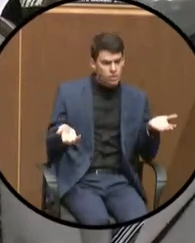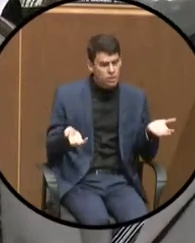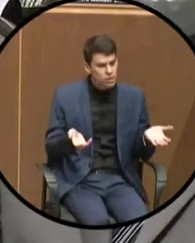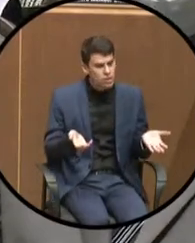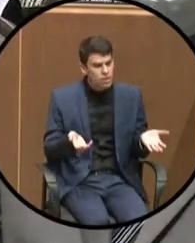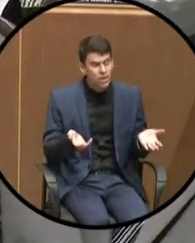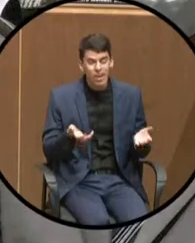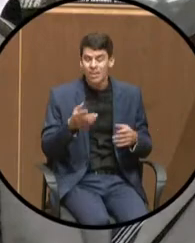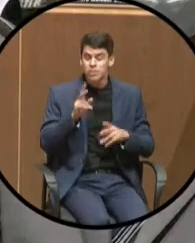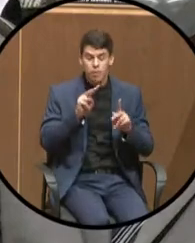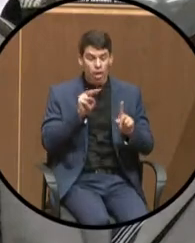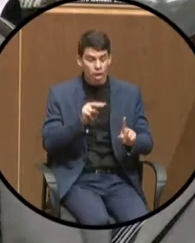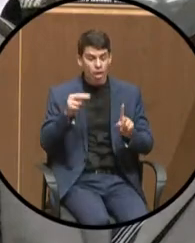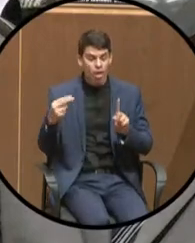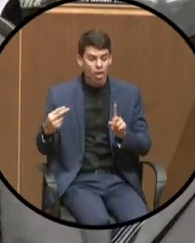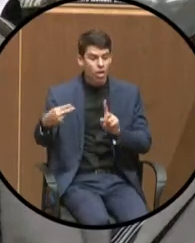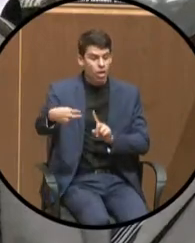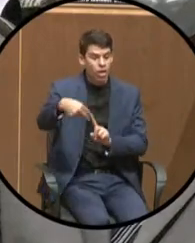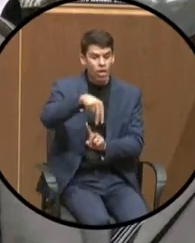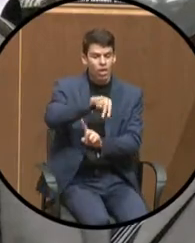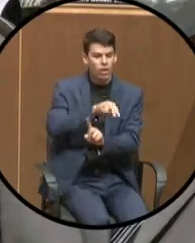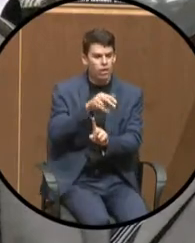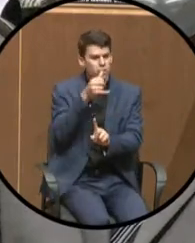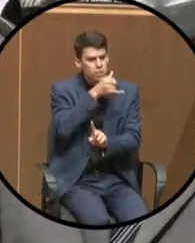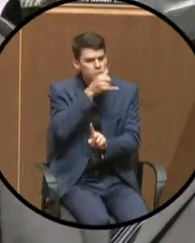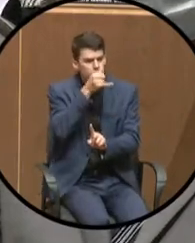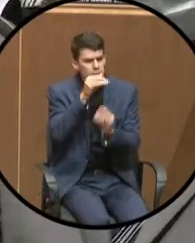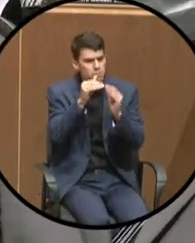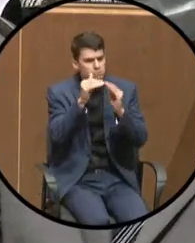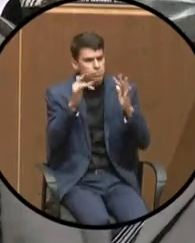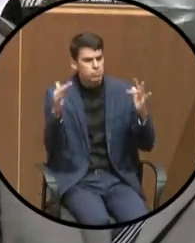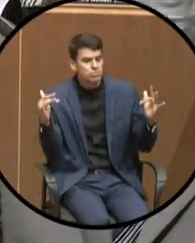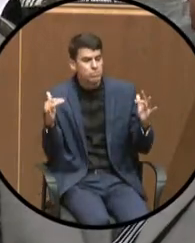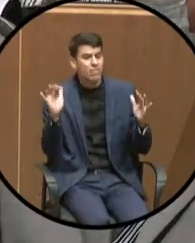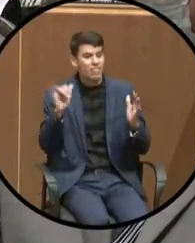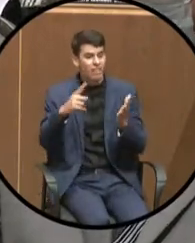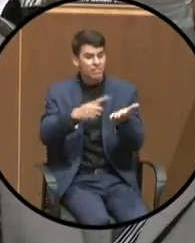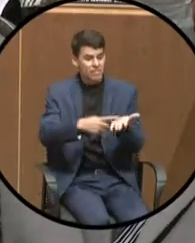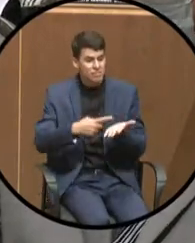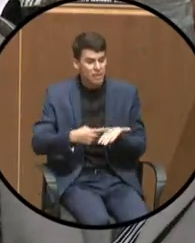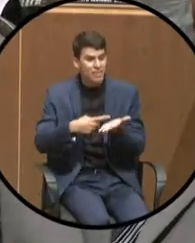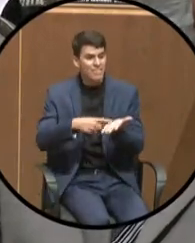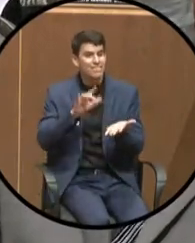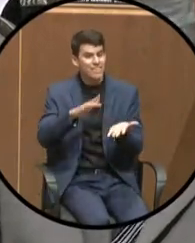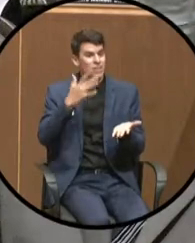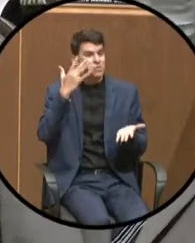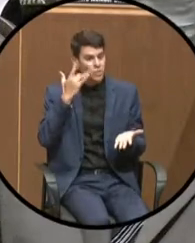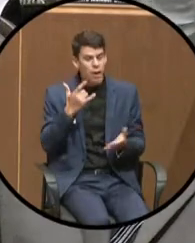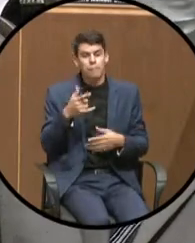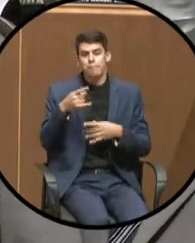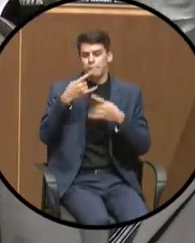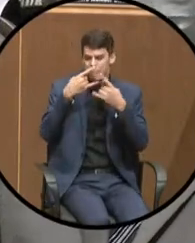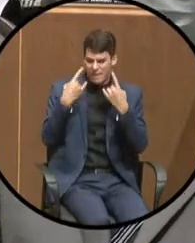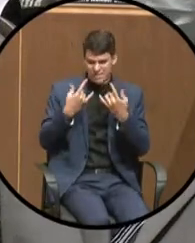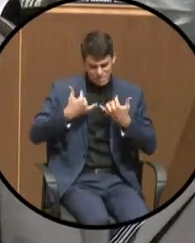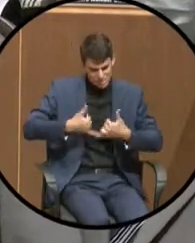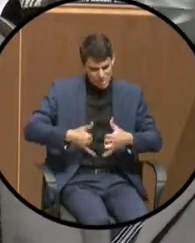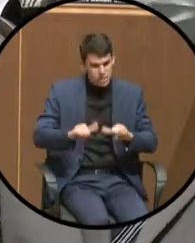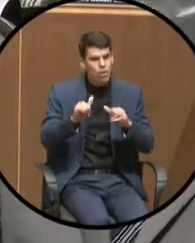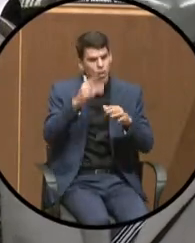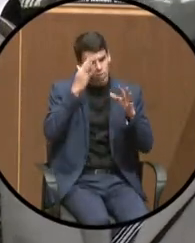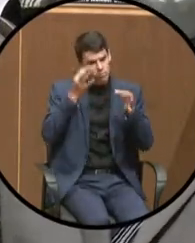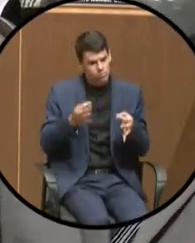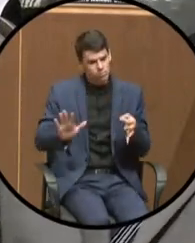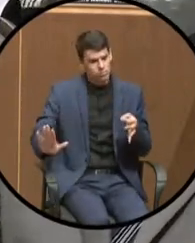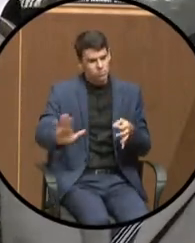speak on every angle of those questions. That reasonable debate is why masks need to be optional. The decision to put a